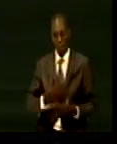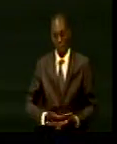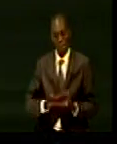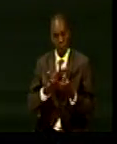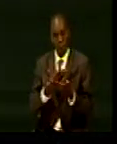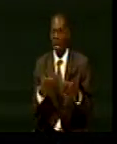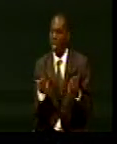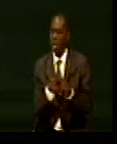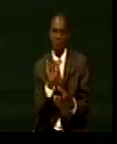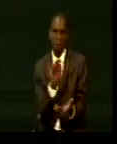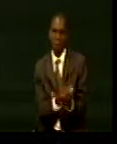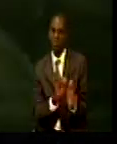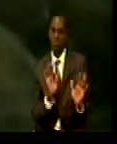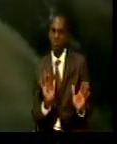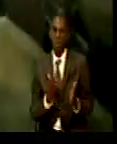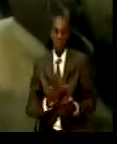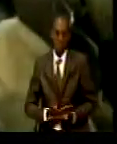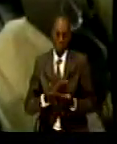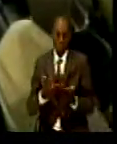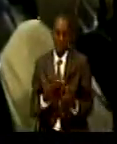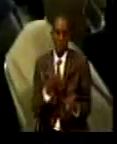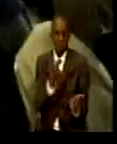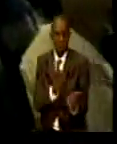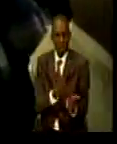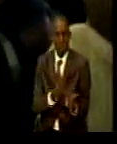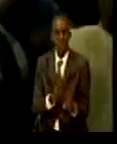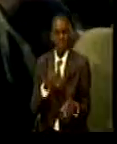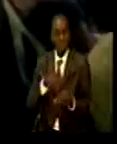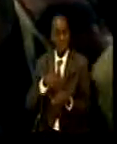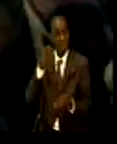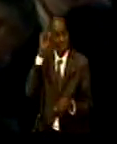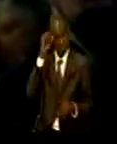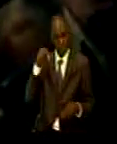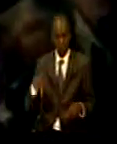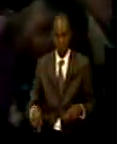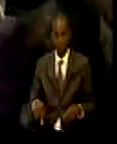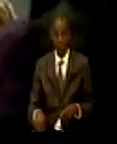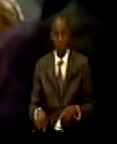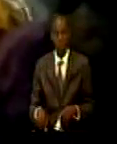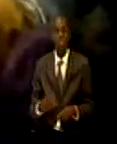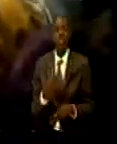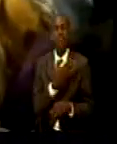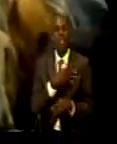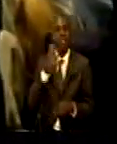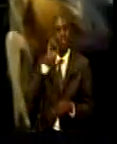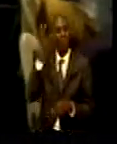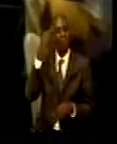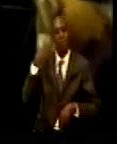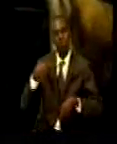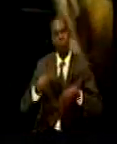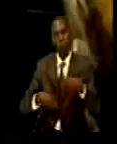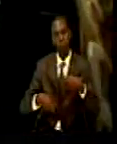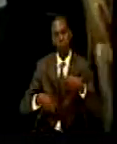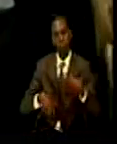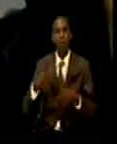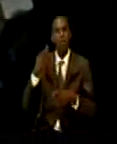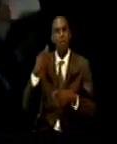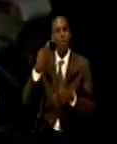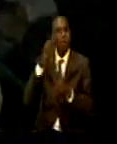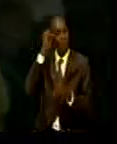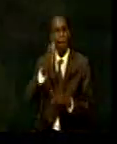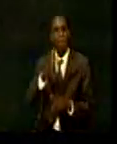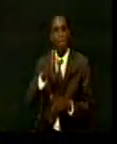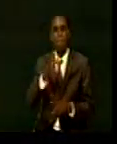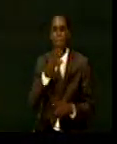was impotent in his feet, and he was a cripple from his mother's womb. And then it says,